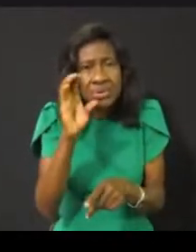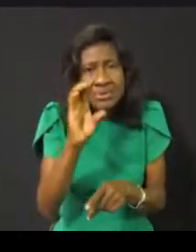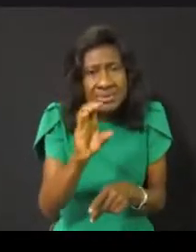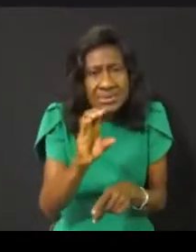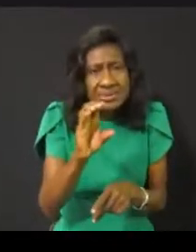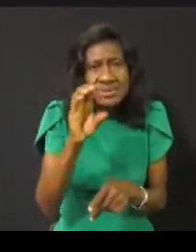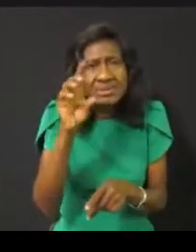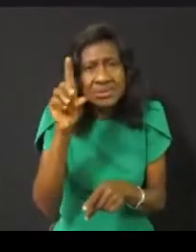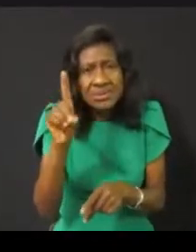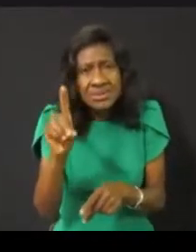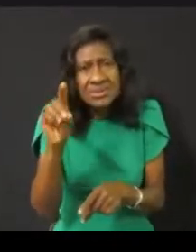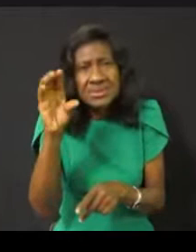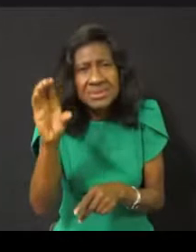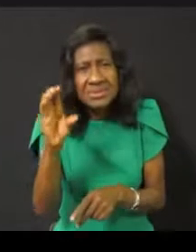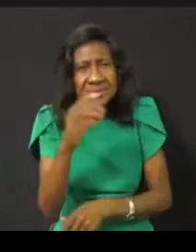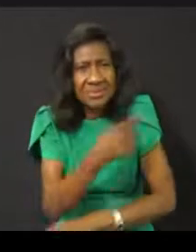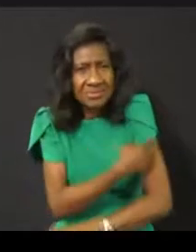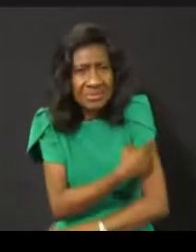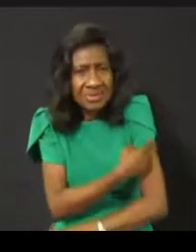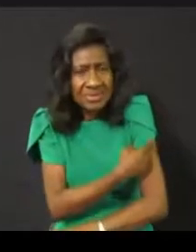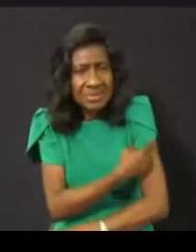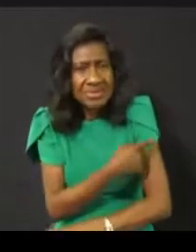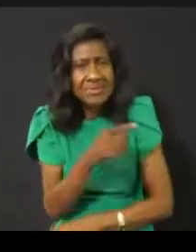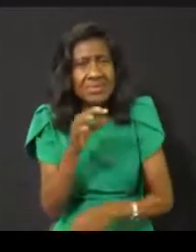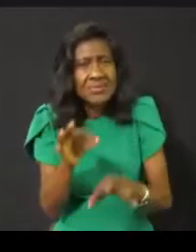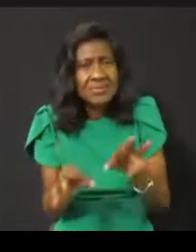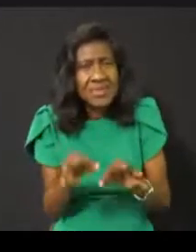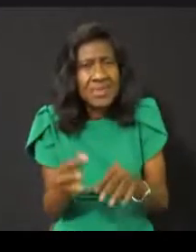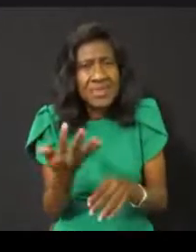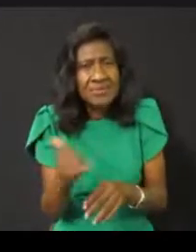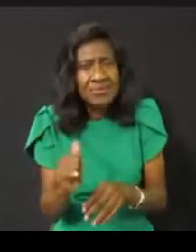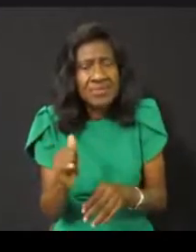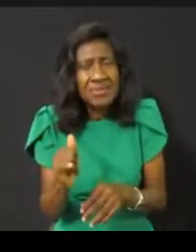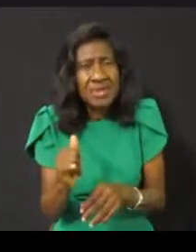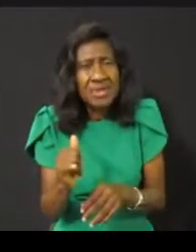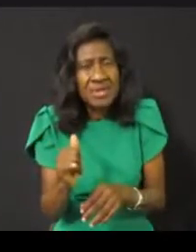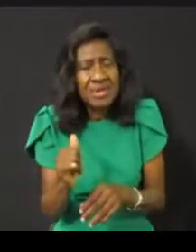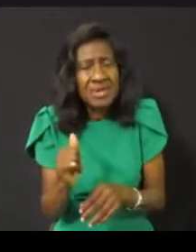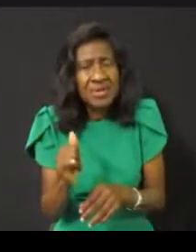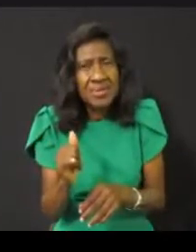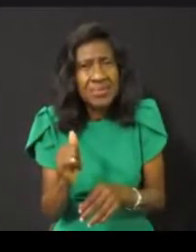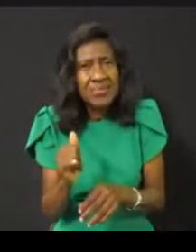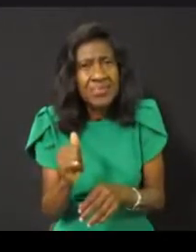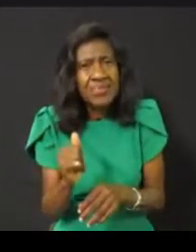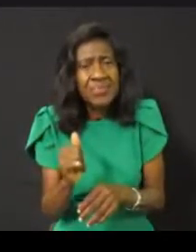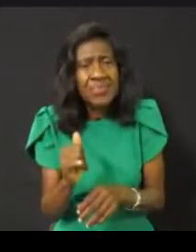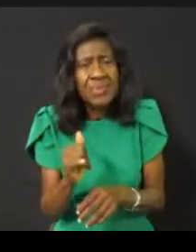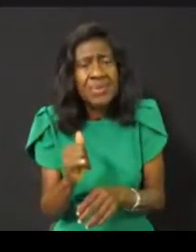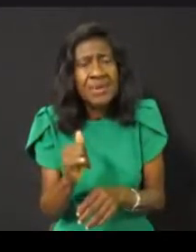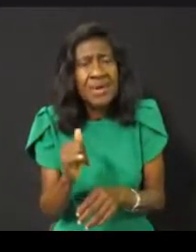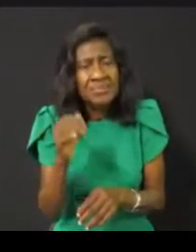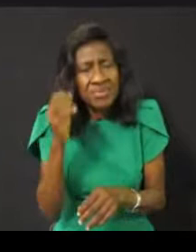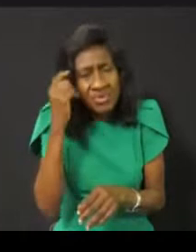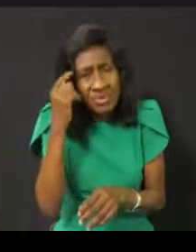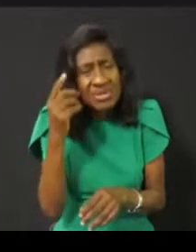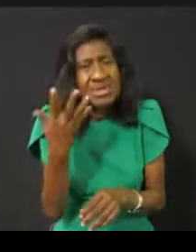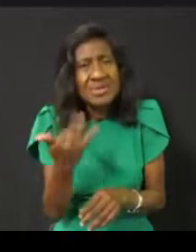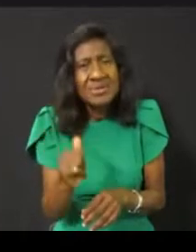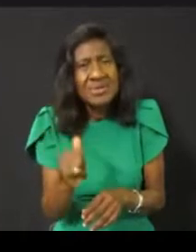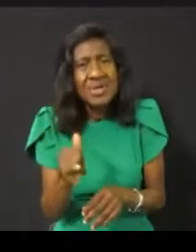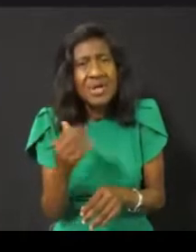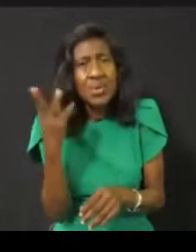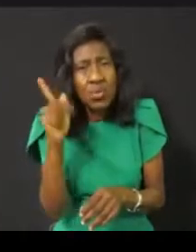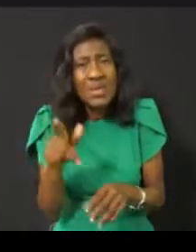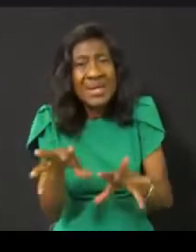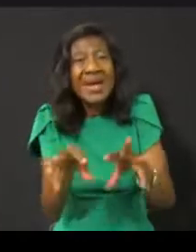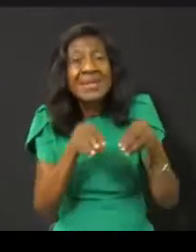vaccinated, if they would be eligible for to be considered vaccinated. So I think when they said CDC, they may have actually